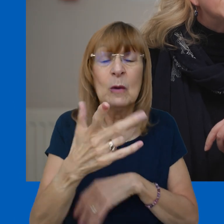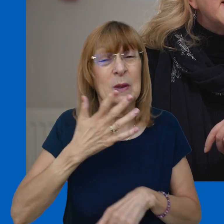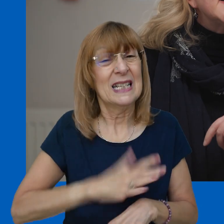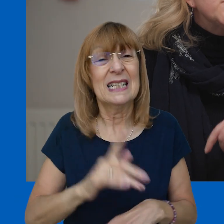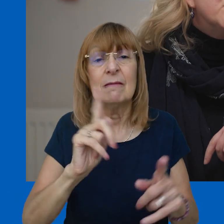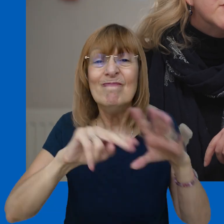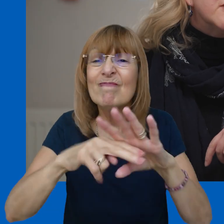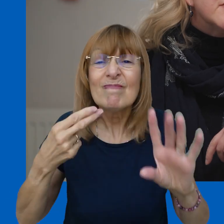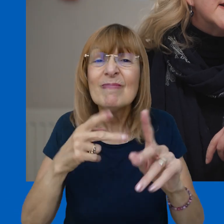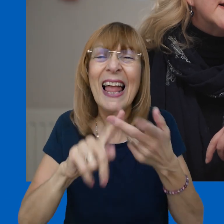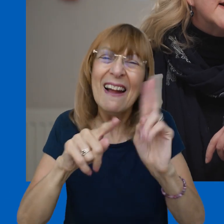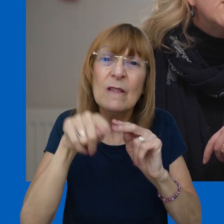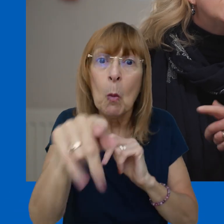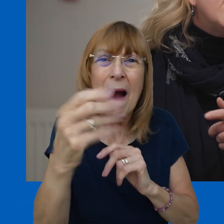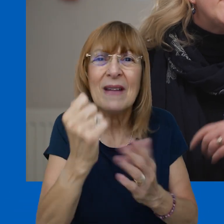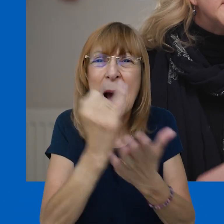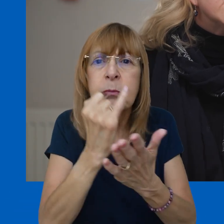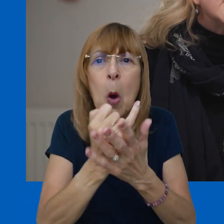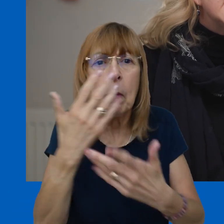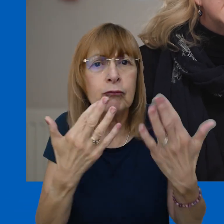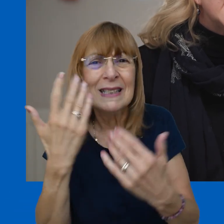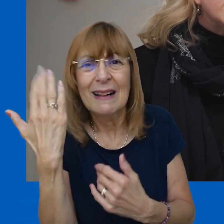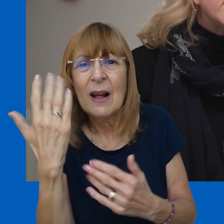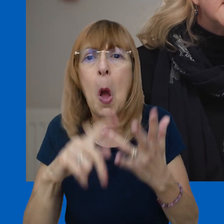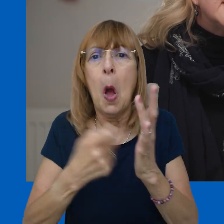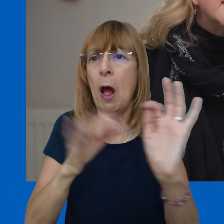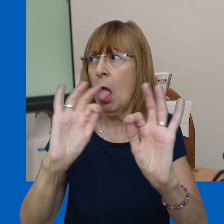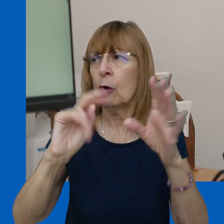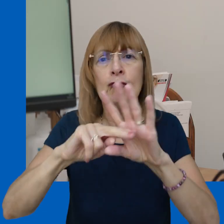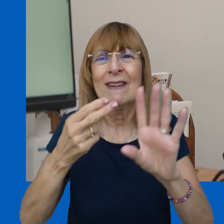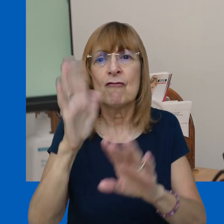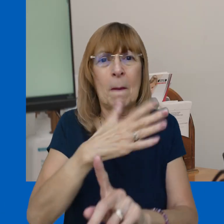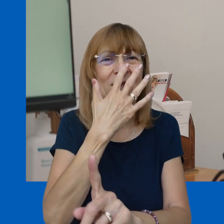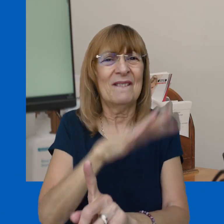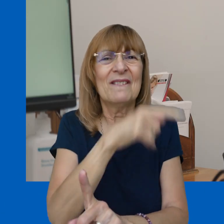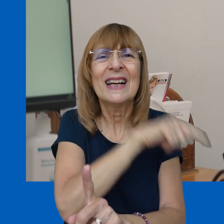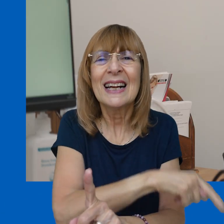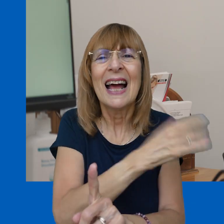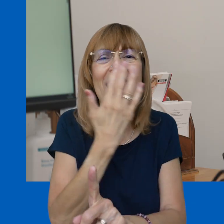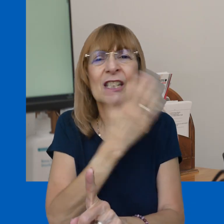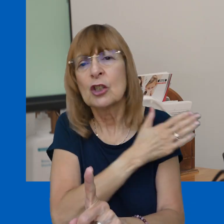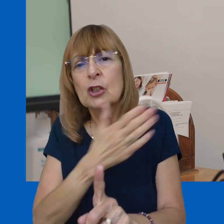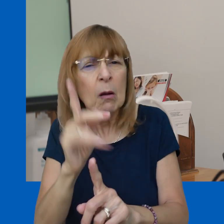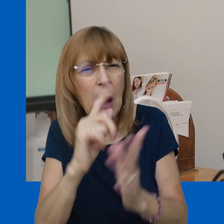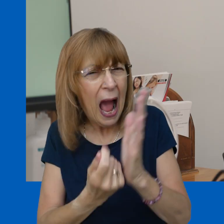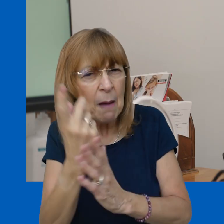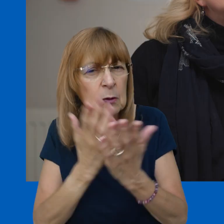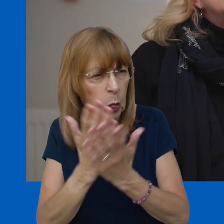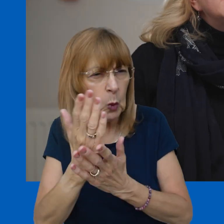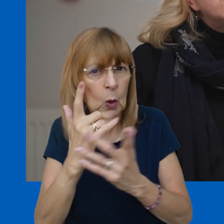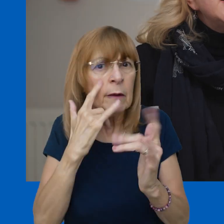screening if you've had an abnormal result recently or haven't been screened since age 50. So what actually happens during the